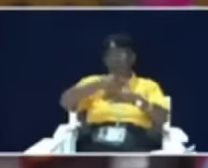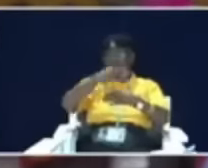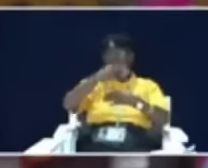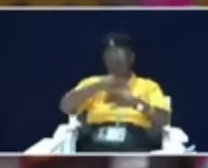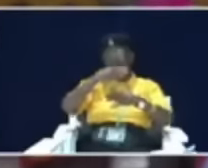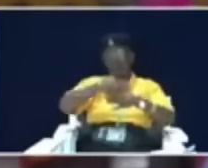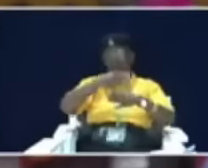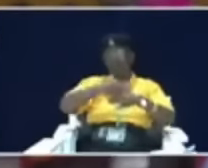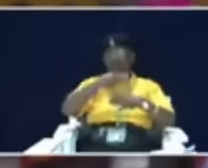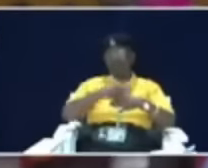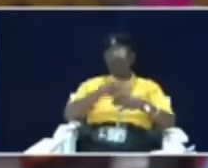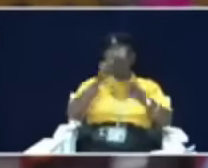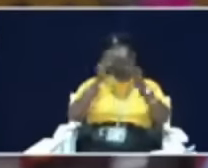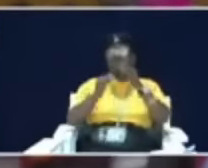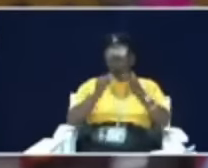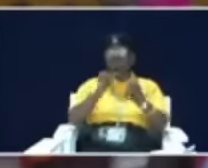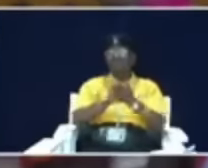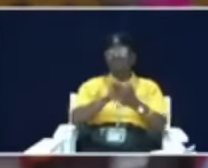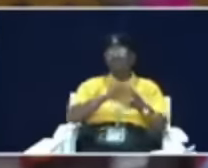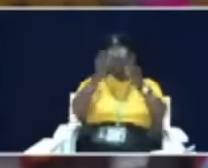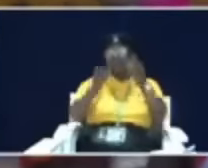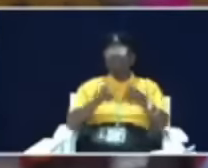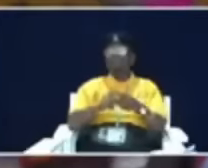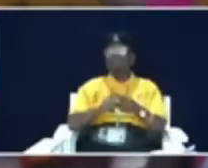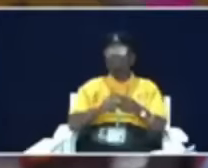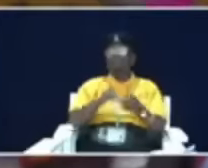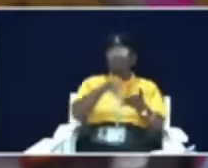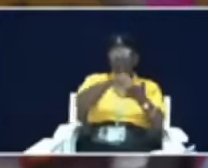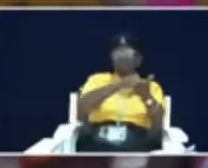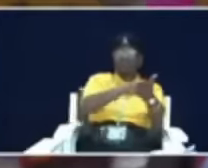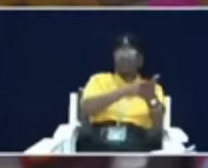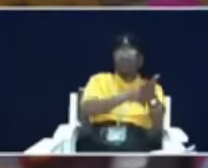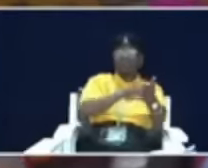that I want to mention is sin.